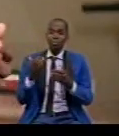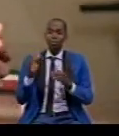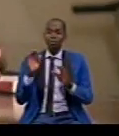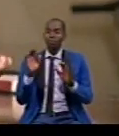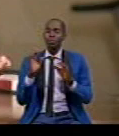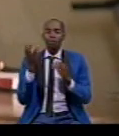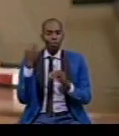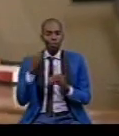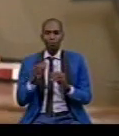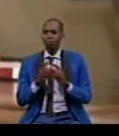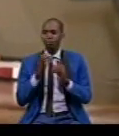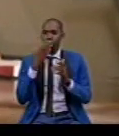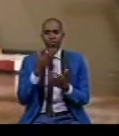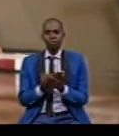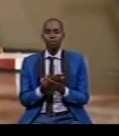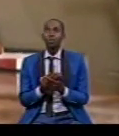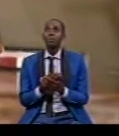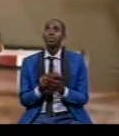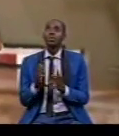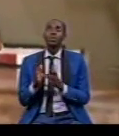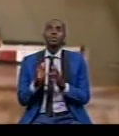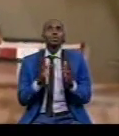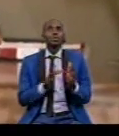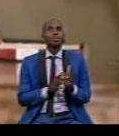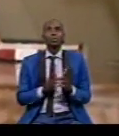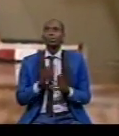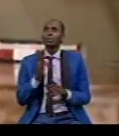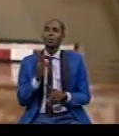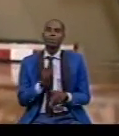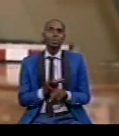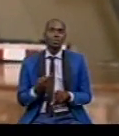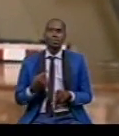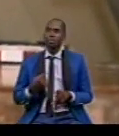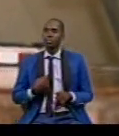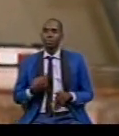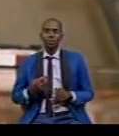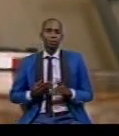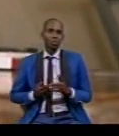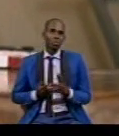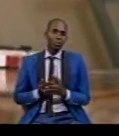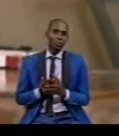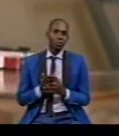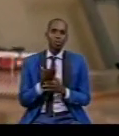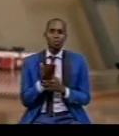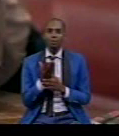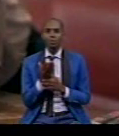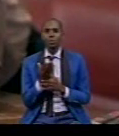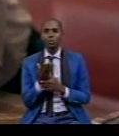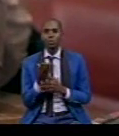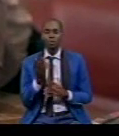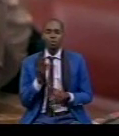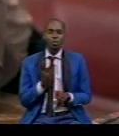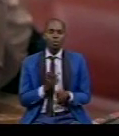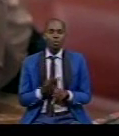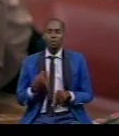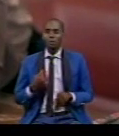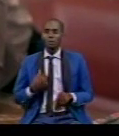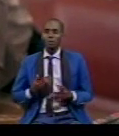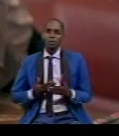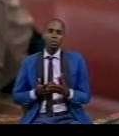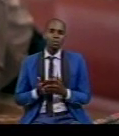free. It will set me free. He, Christ the healer, will set me